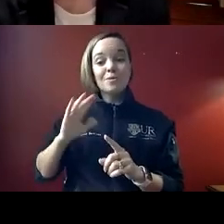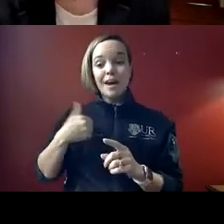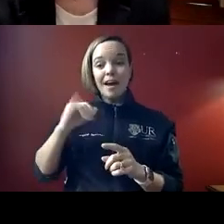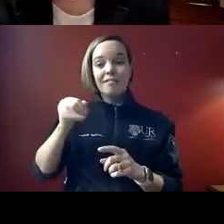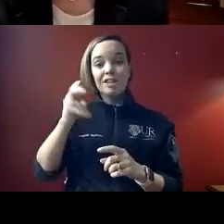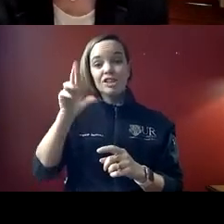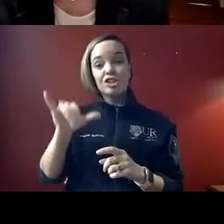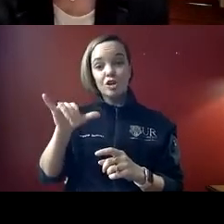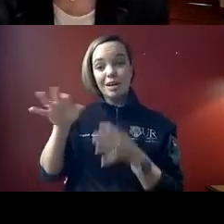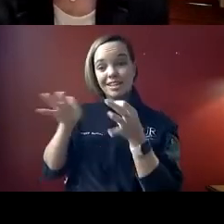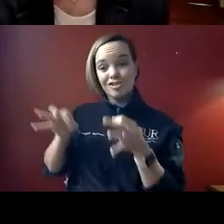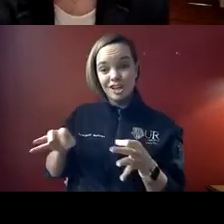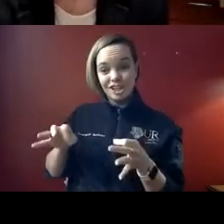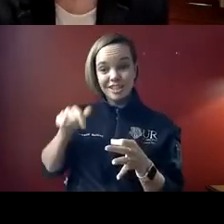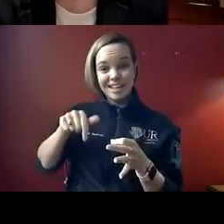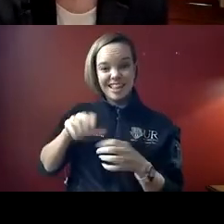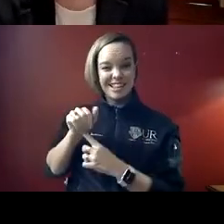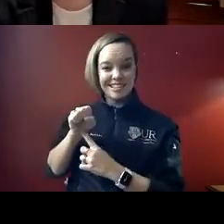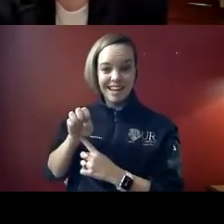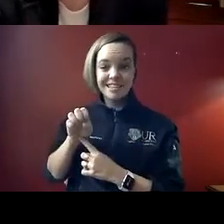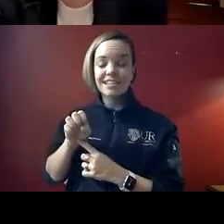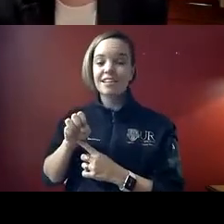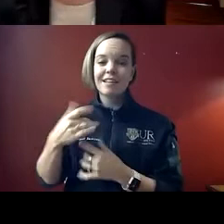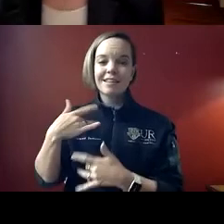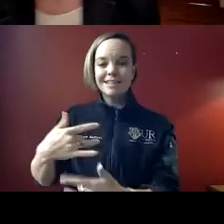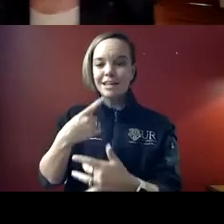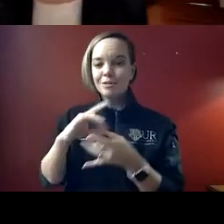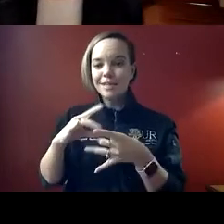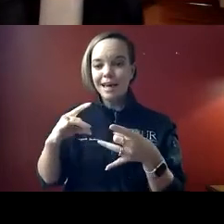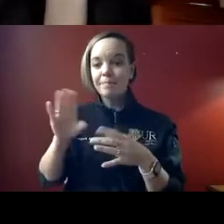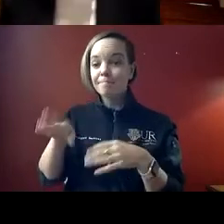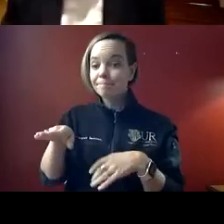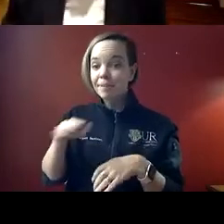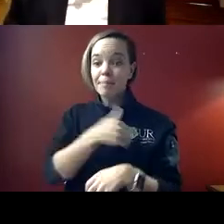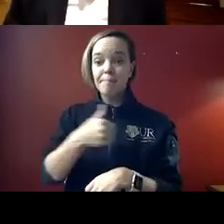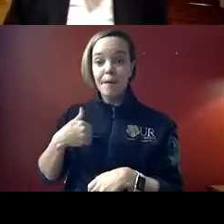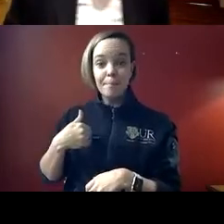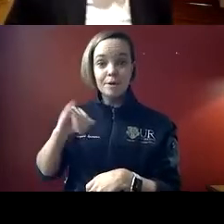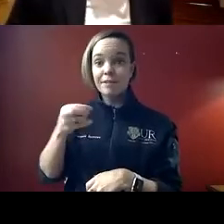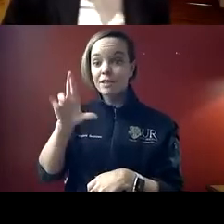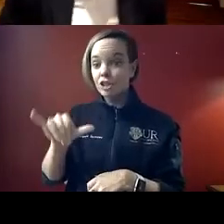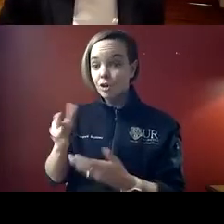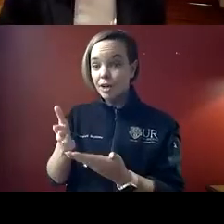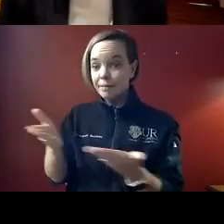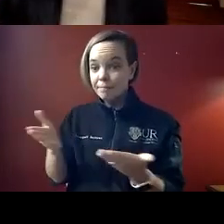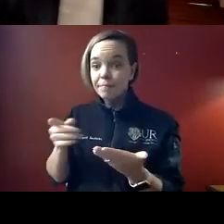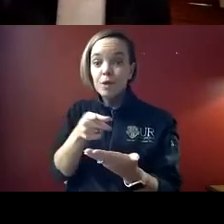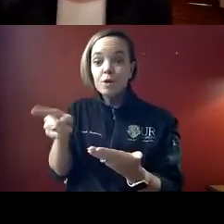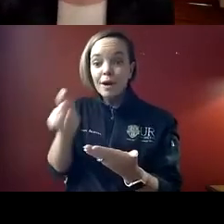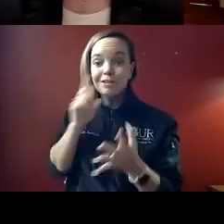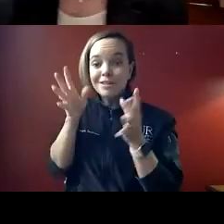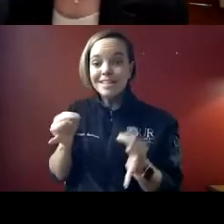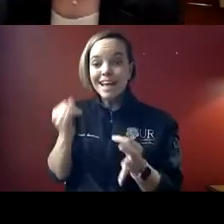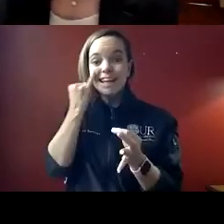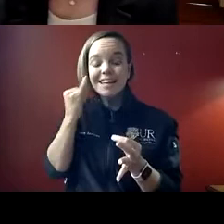say, in this kind of case and other kinds of case, members of the jury, you need to decide whether this would be